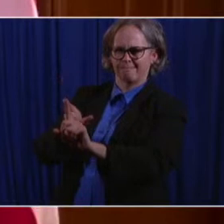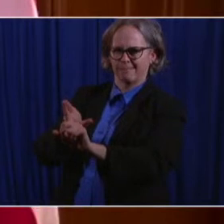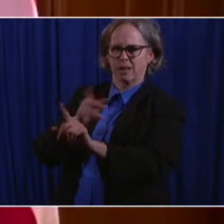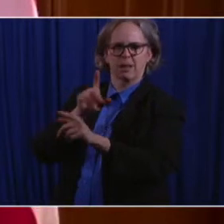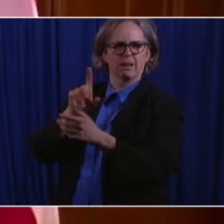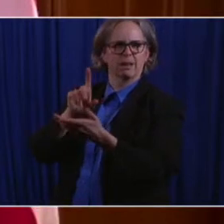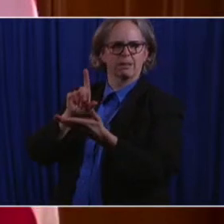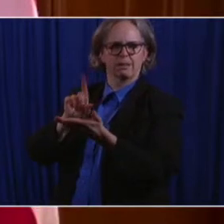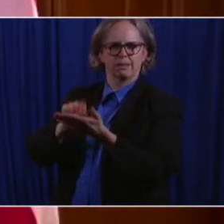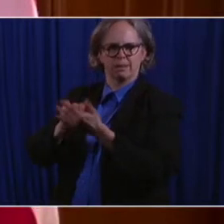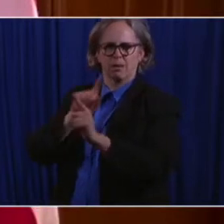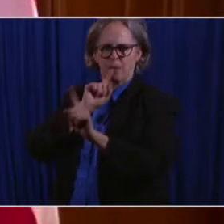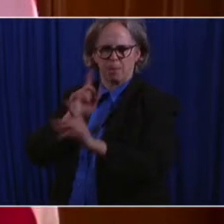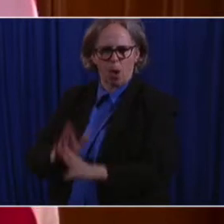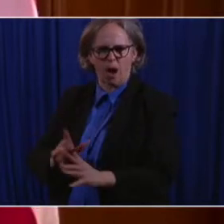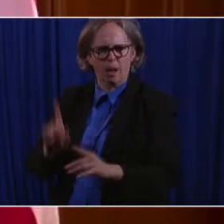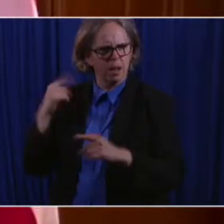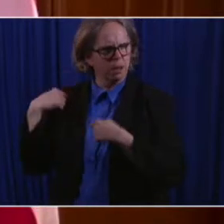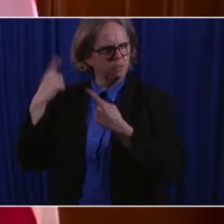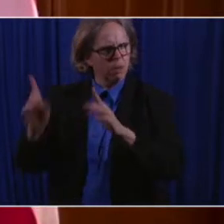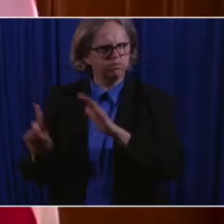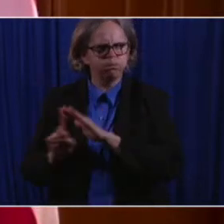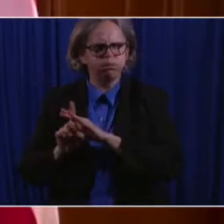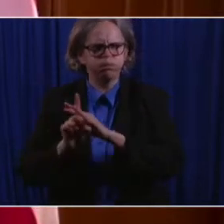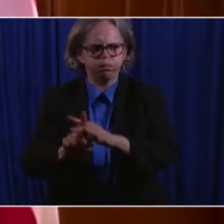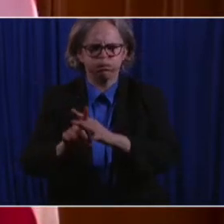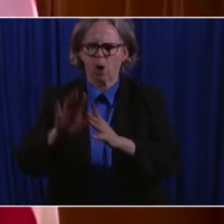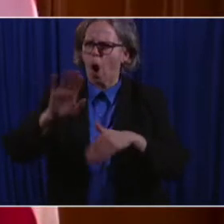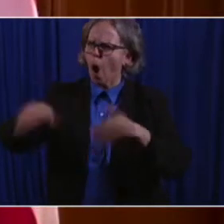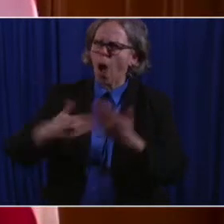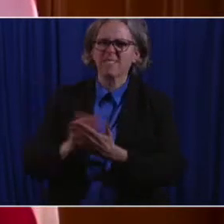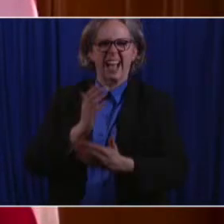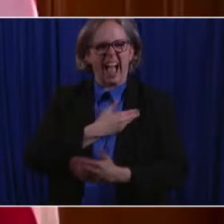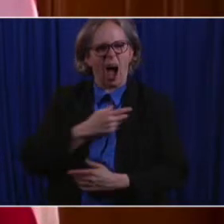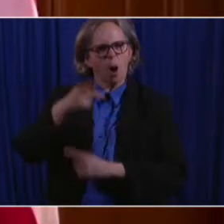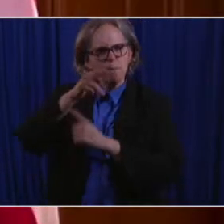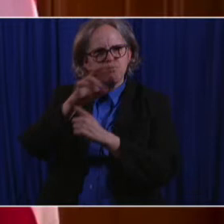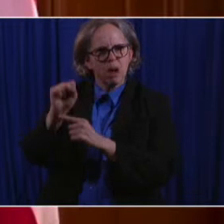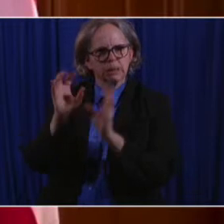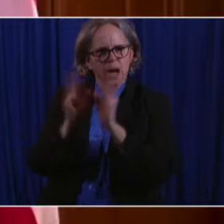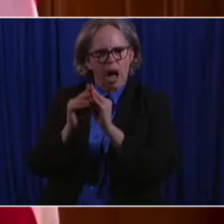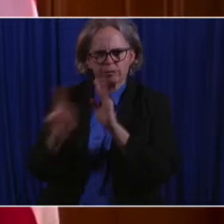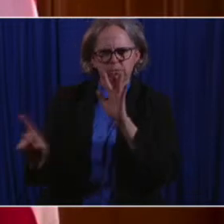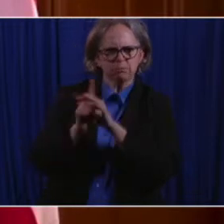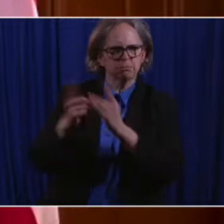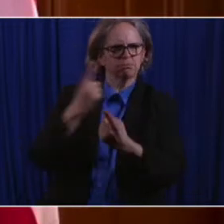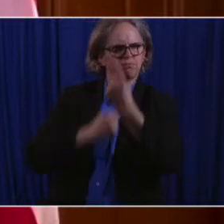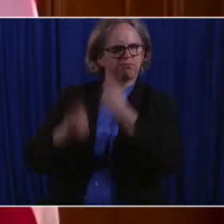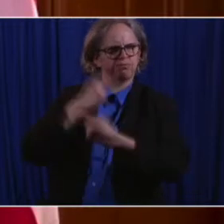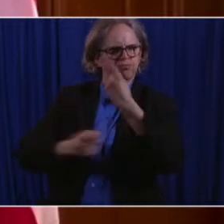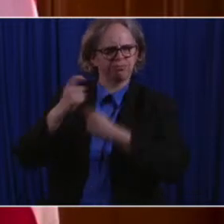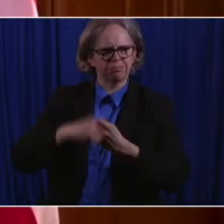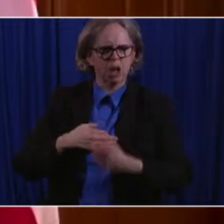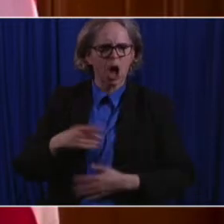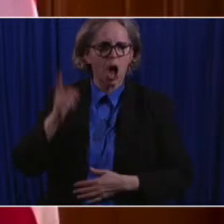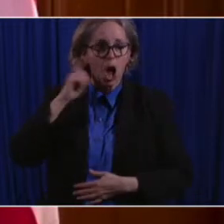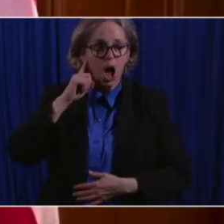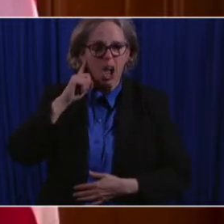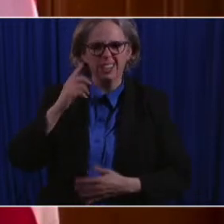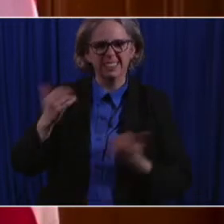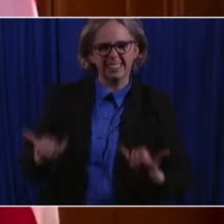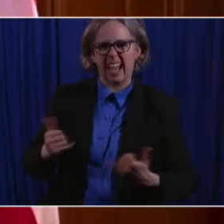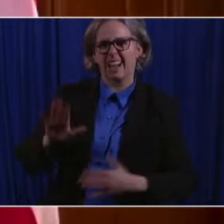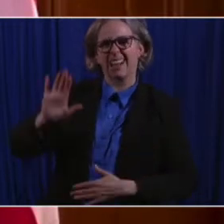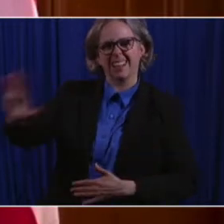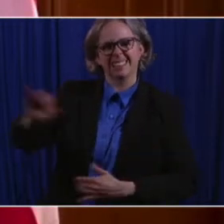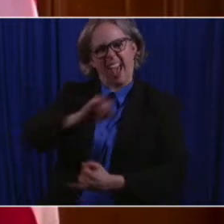these coronavirus press conferences for the last year. And today, I'm told, will be the last briefing for